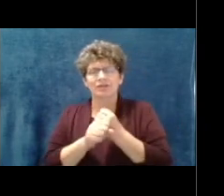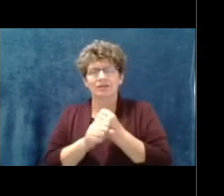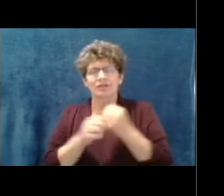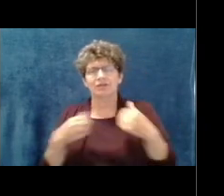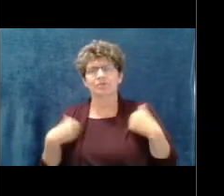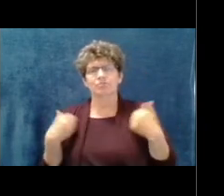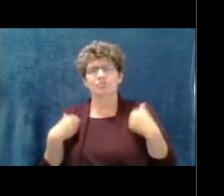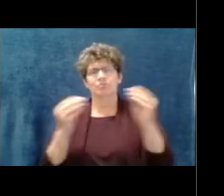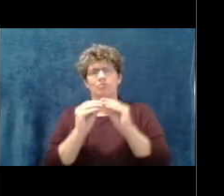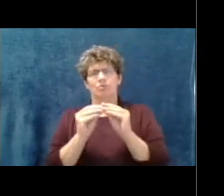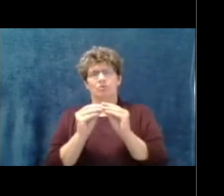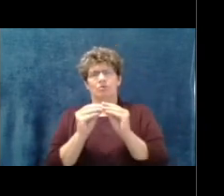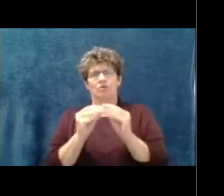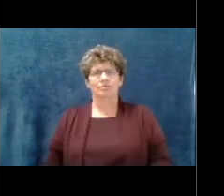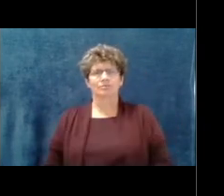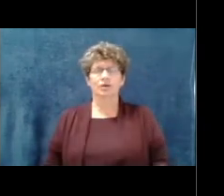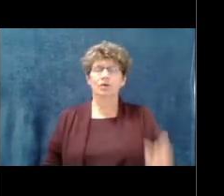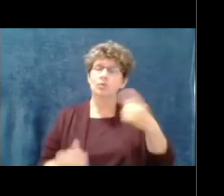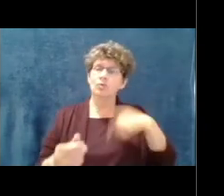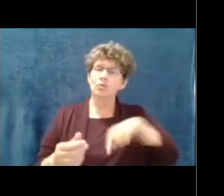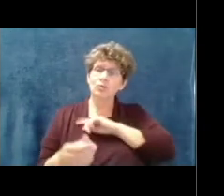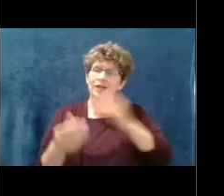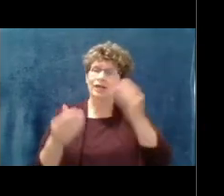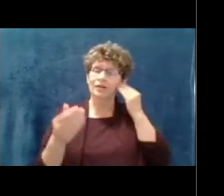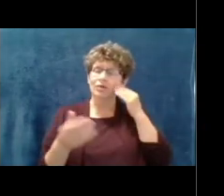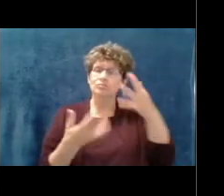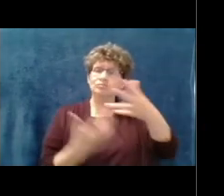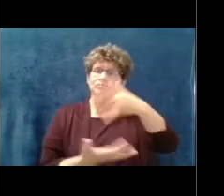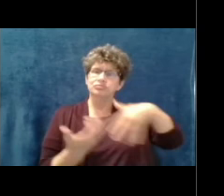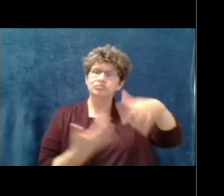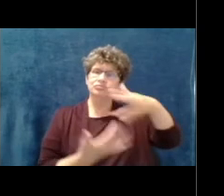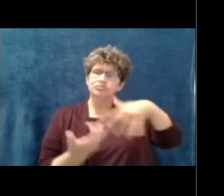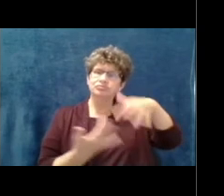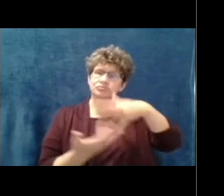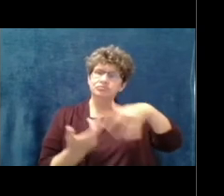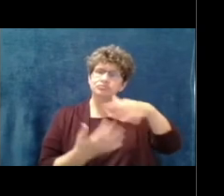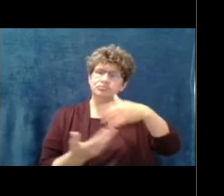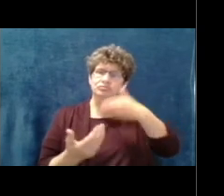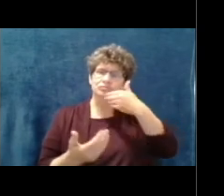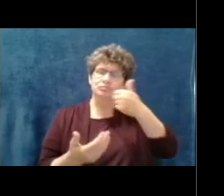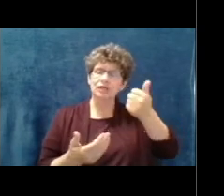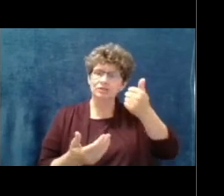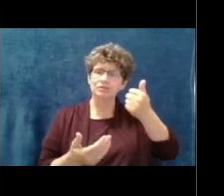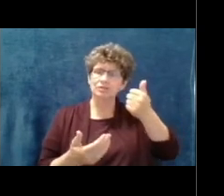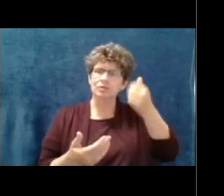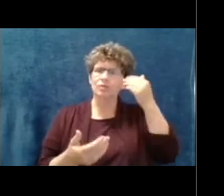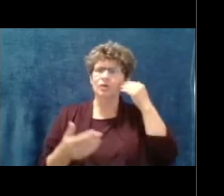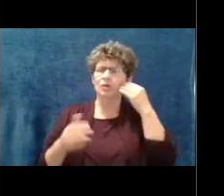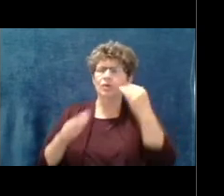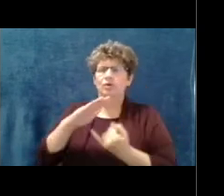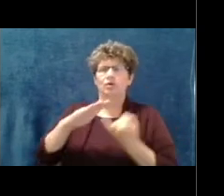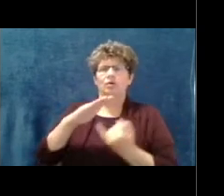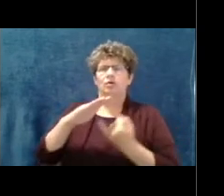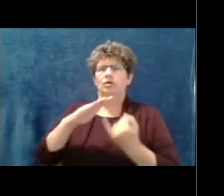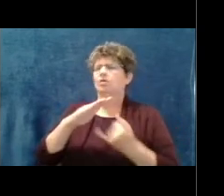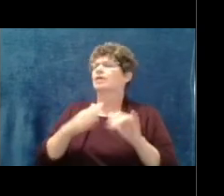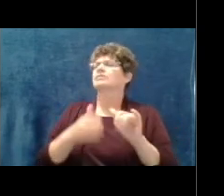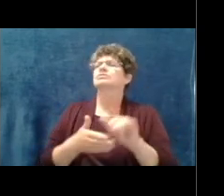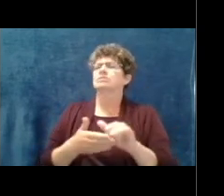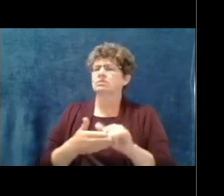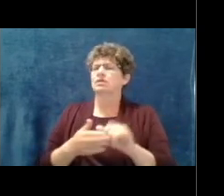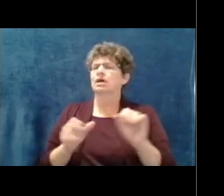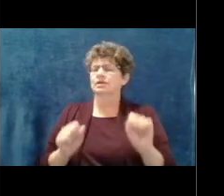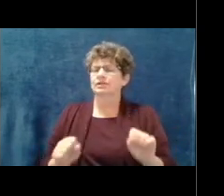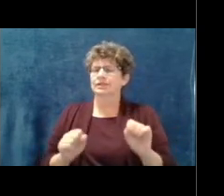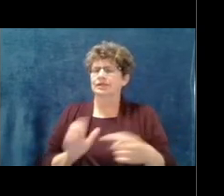know social activity is a good thing. I just spent a bunch of time talking to you about it. We know isolation can be a risk factor for dementia. We know that